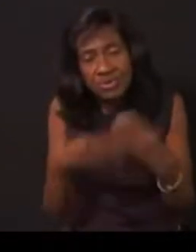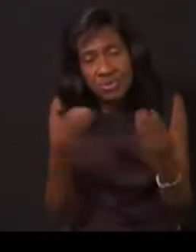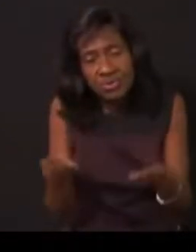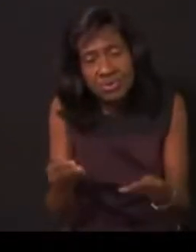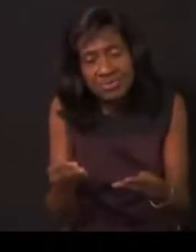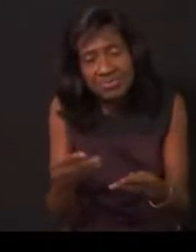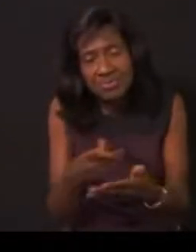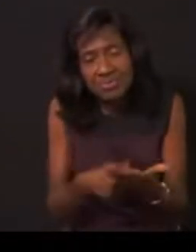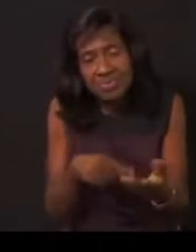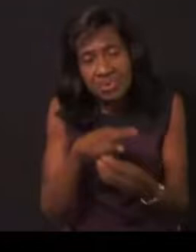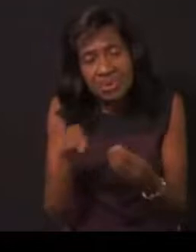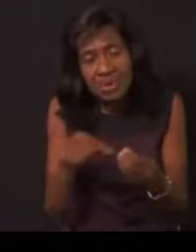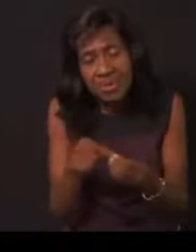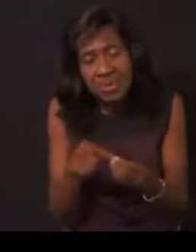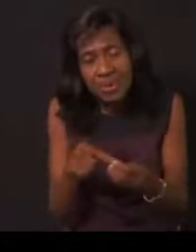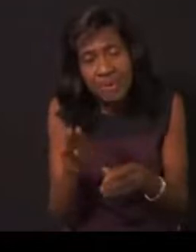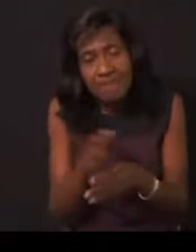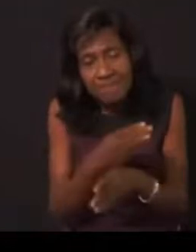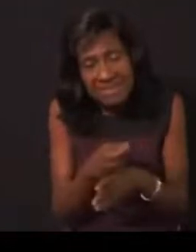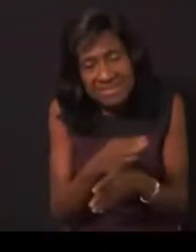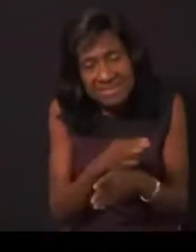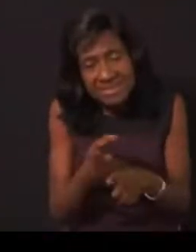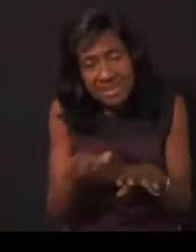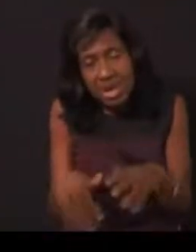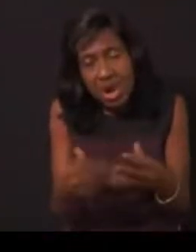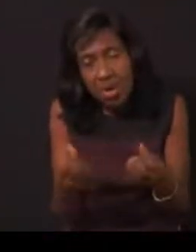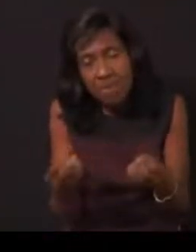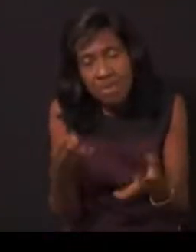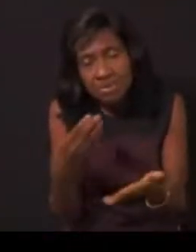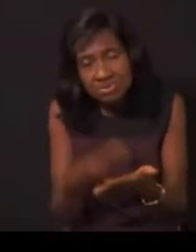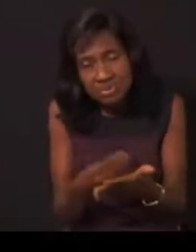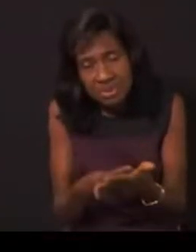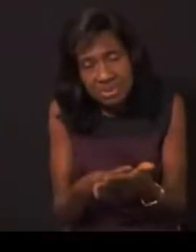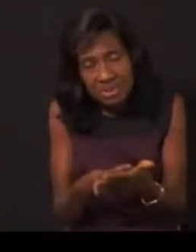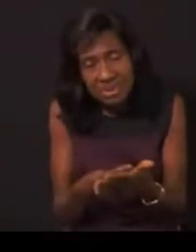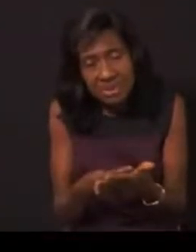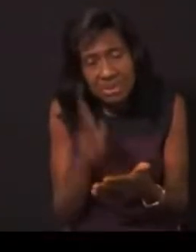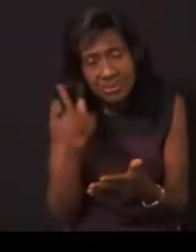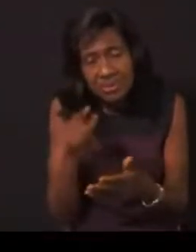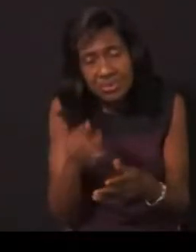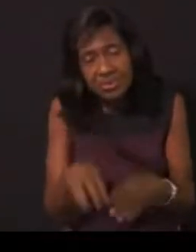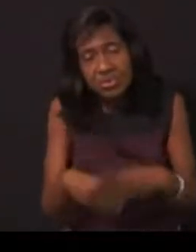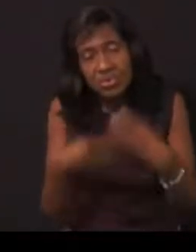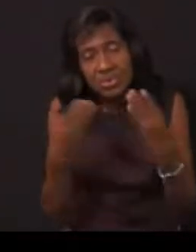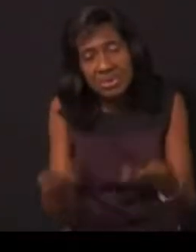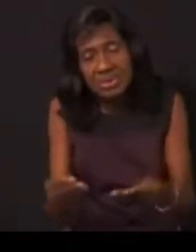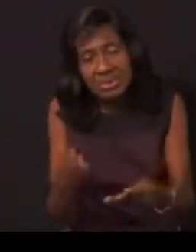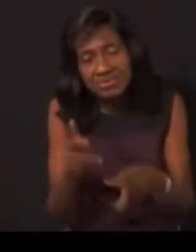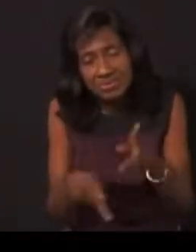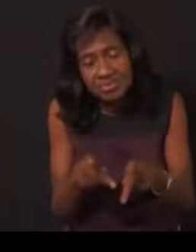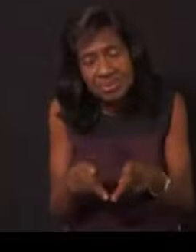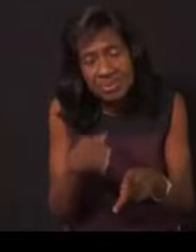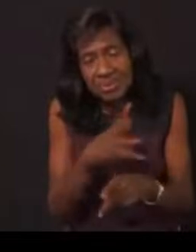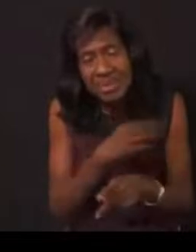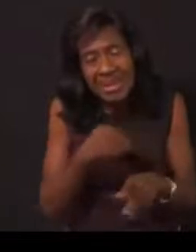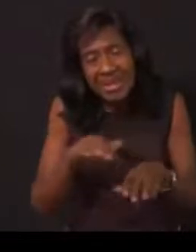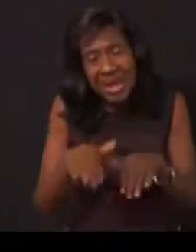businesses specifically, how much money and support have you put aside for businesses, and how do they also go about accessing this